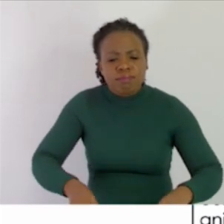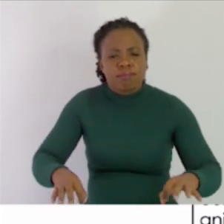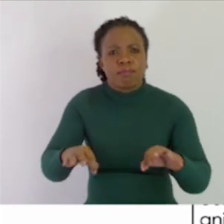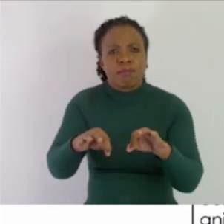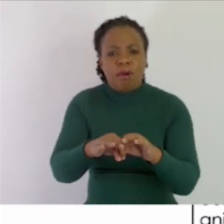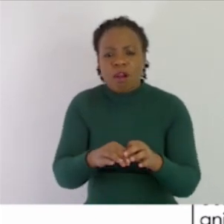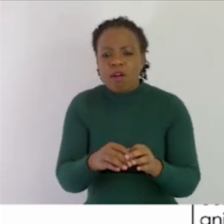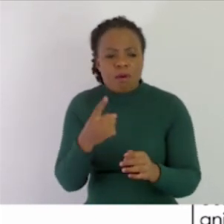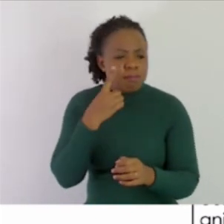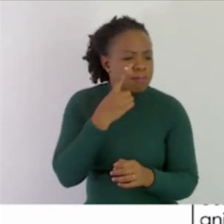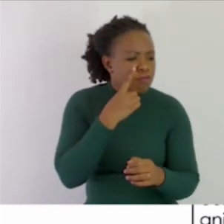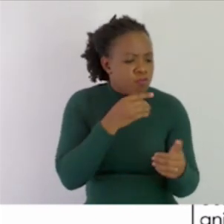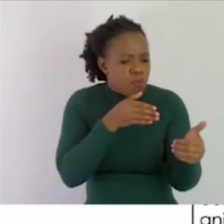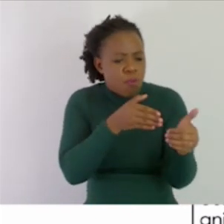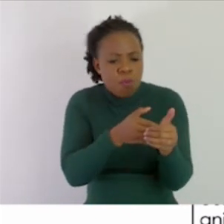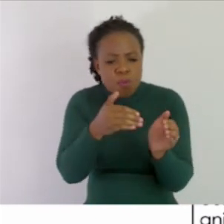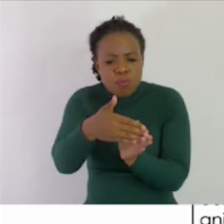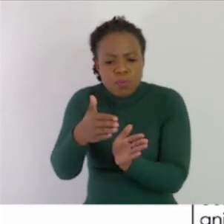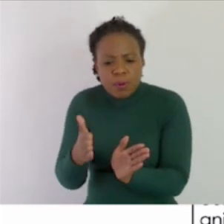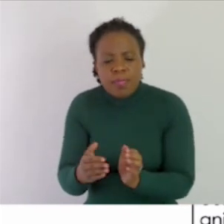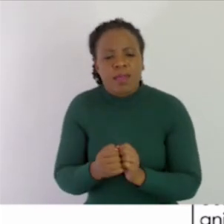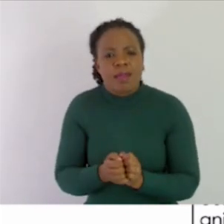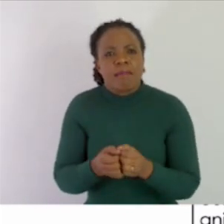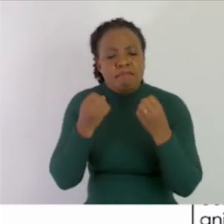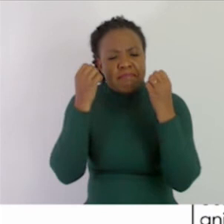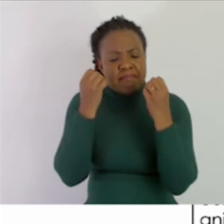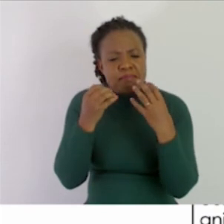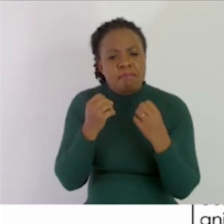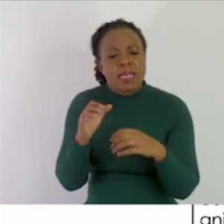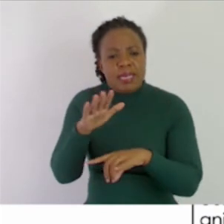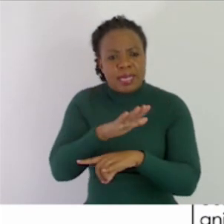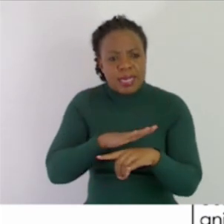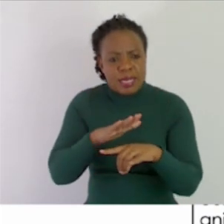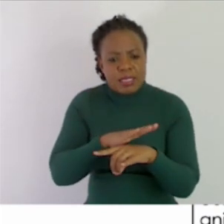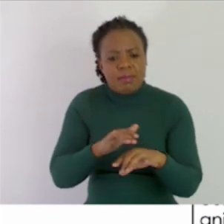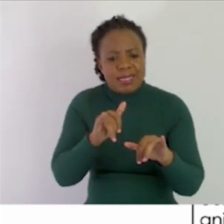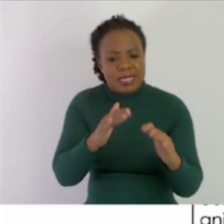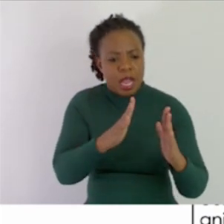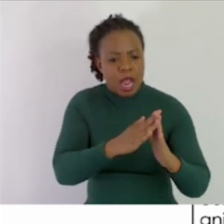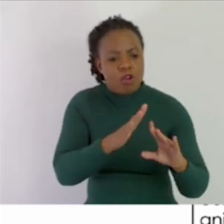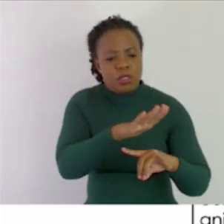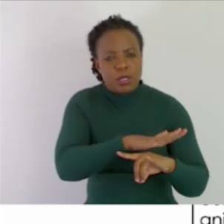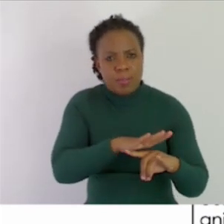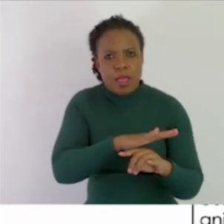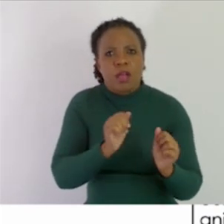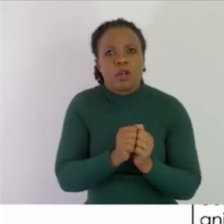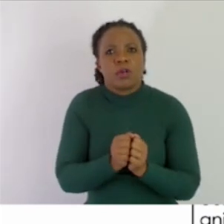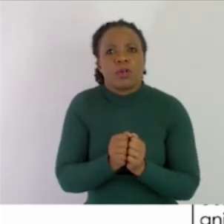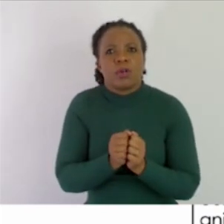cages. There were many animals kept in the barn too. The cow had a beautiful spotted